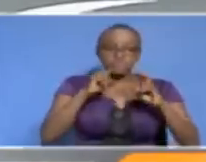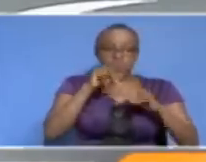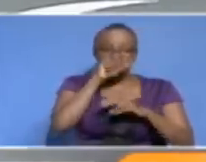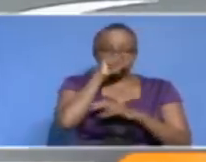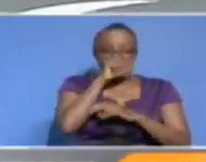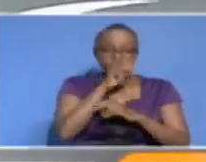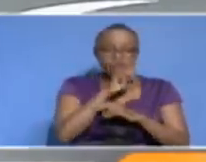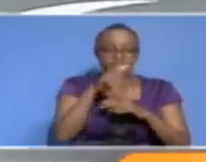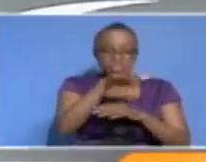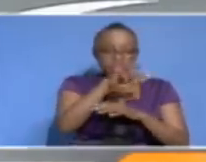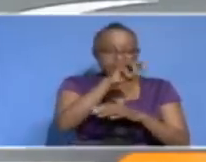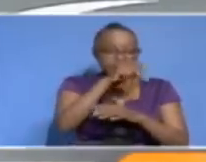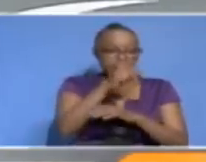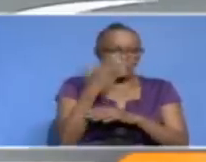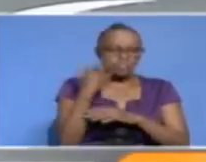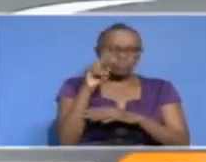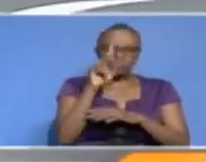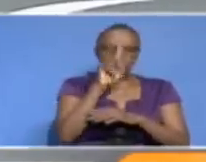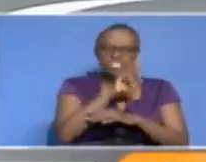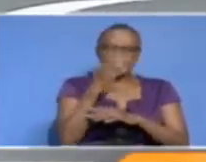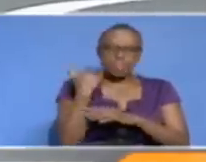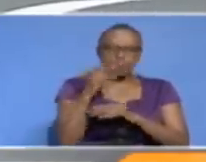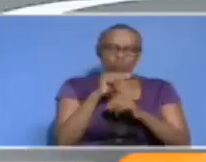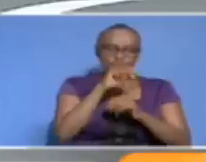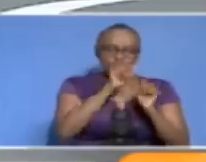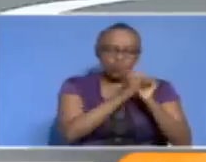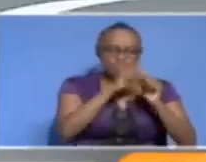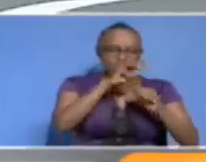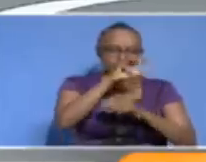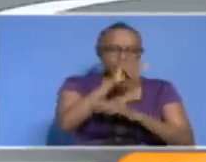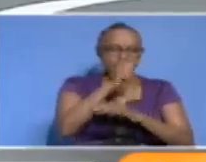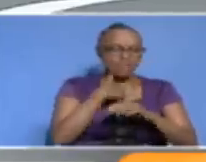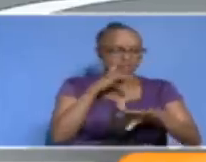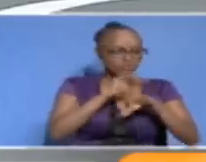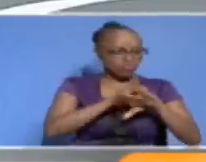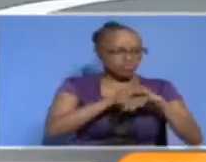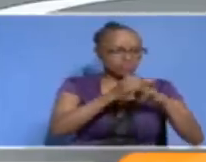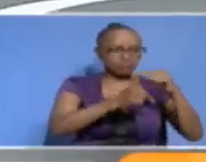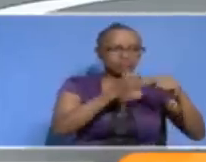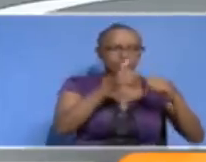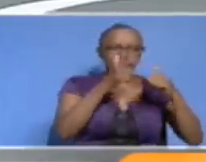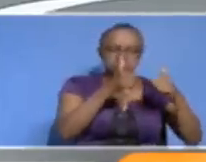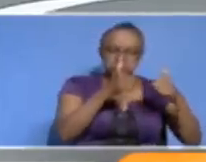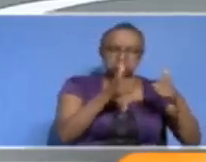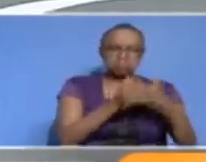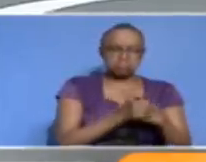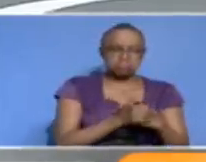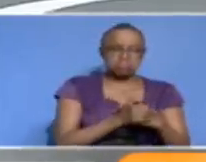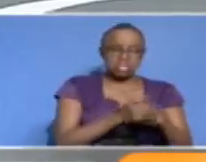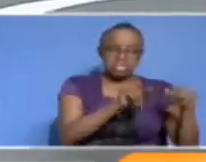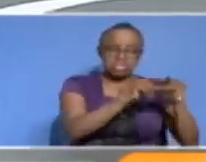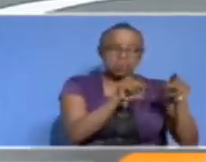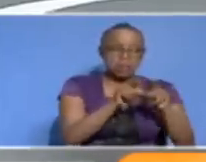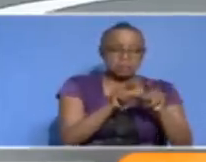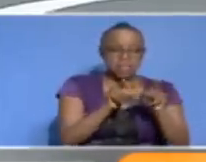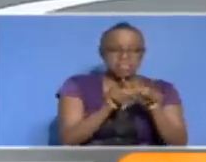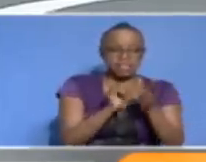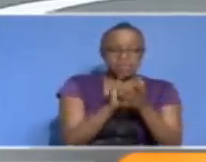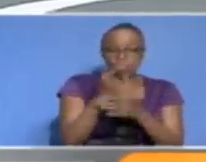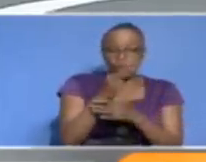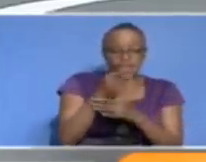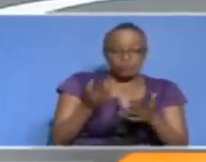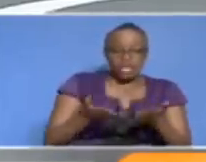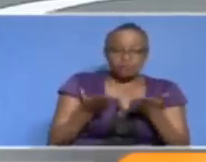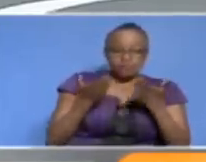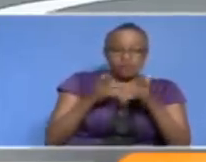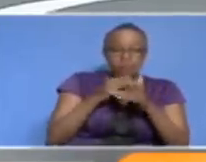the area MP who was there just 2 days ago with the area MCA. There's very good progress. And we are not upgrading only Pumwani Hospital.